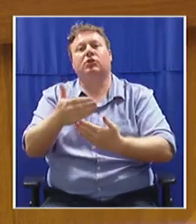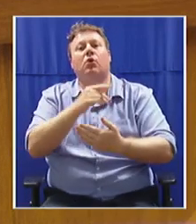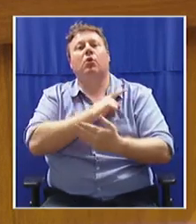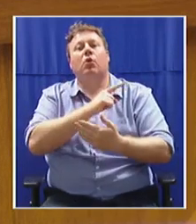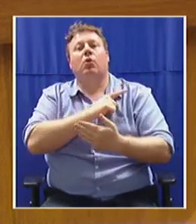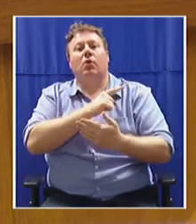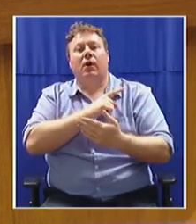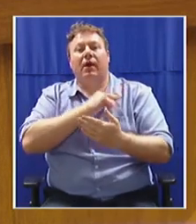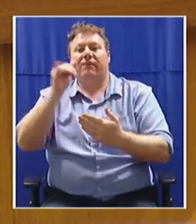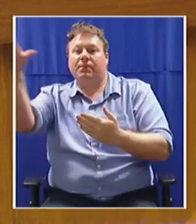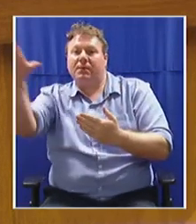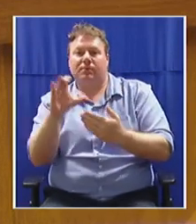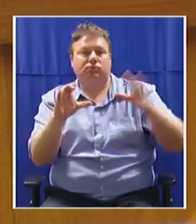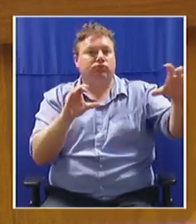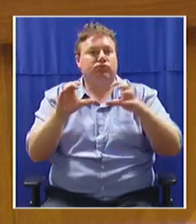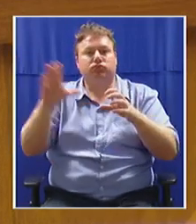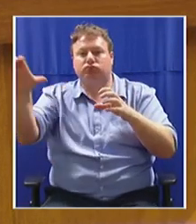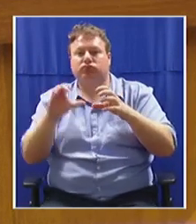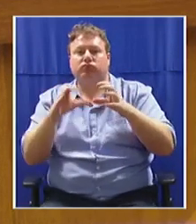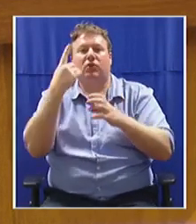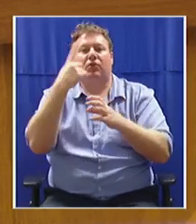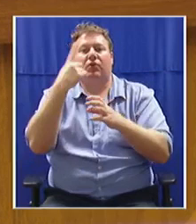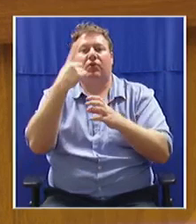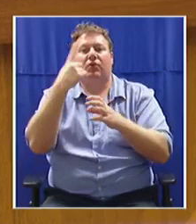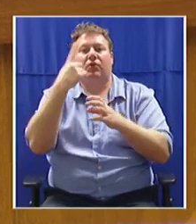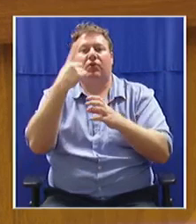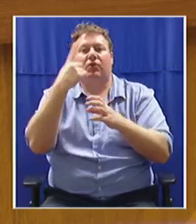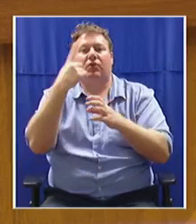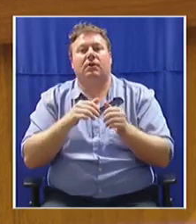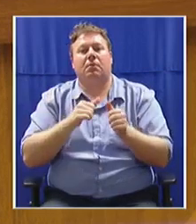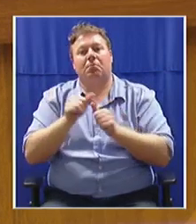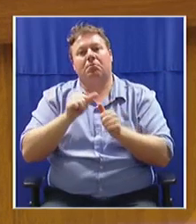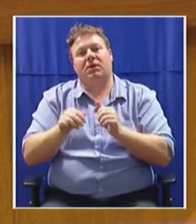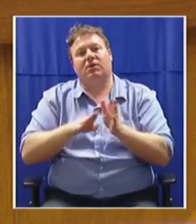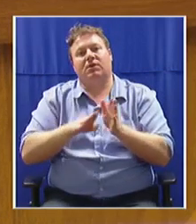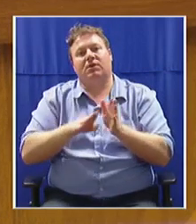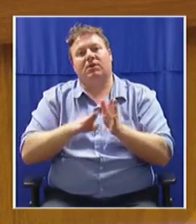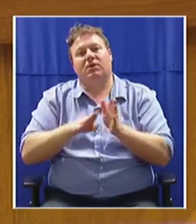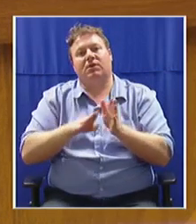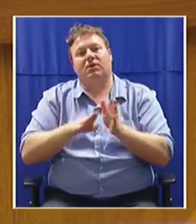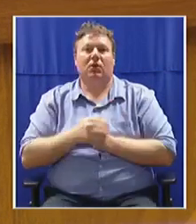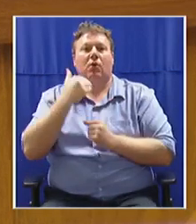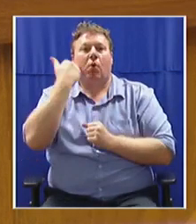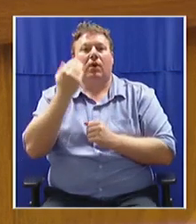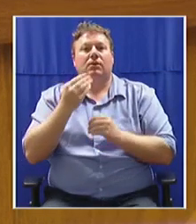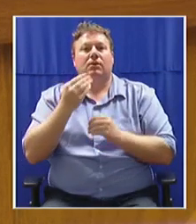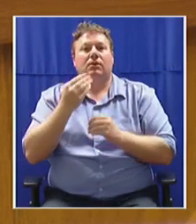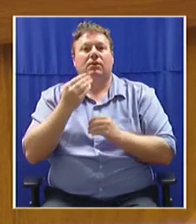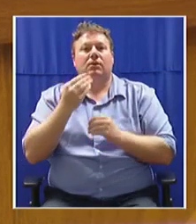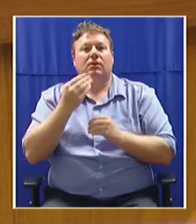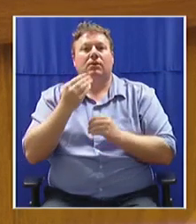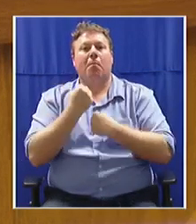areas. The program also seeks to support job creation in manufacturing and related